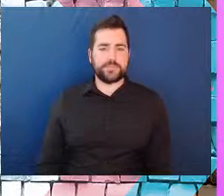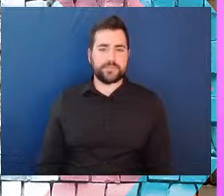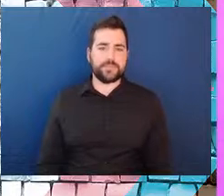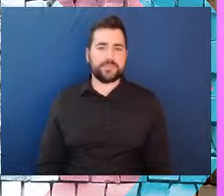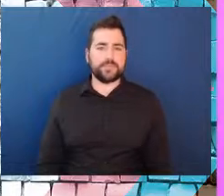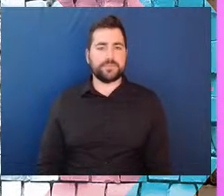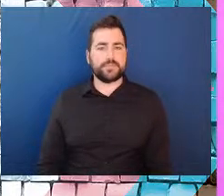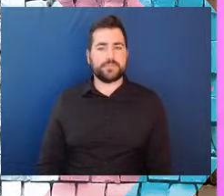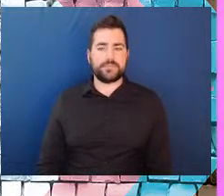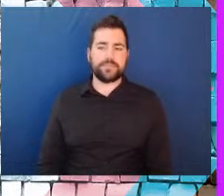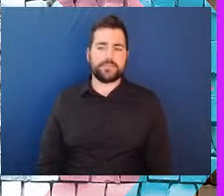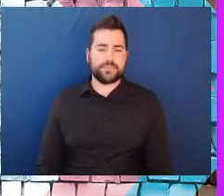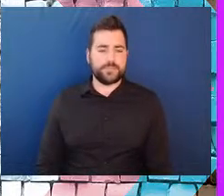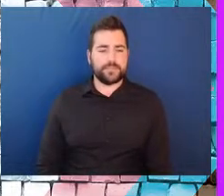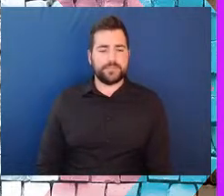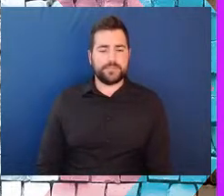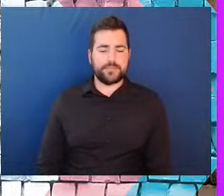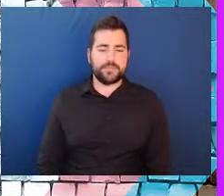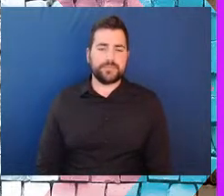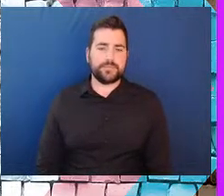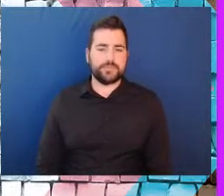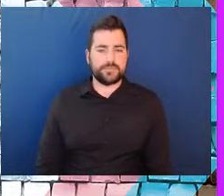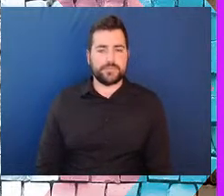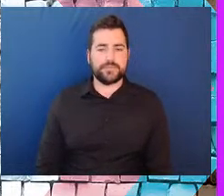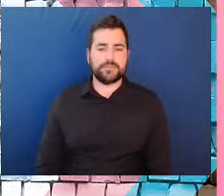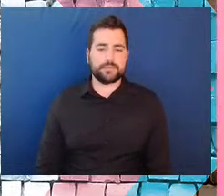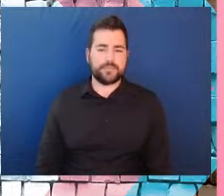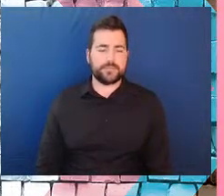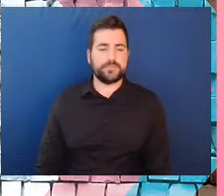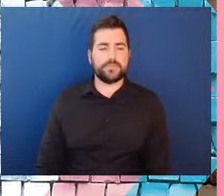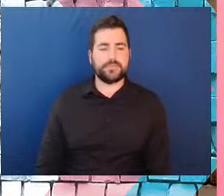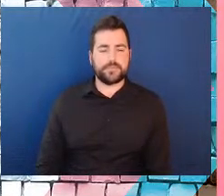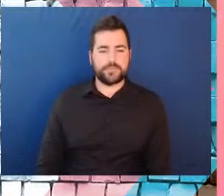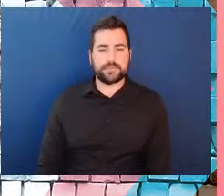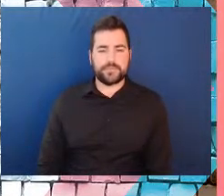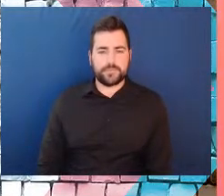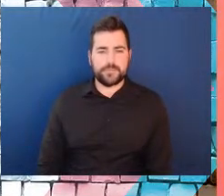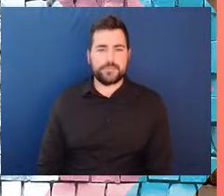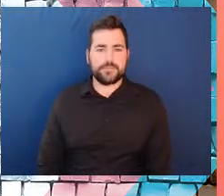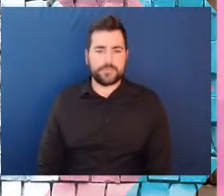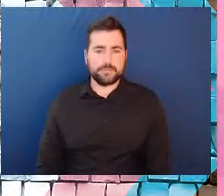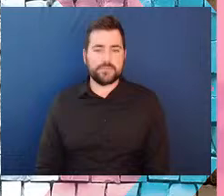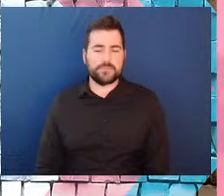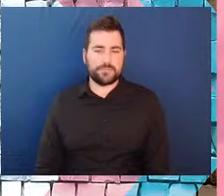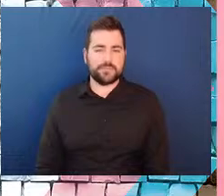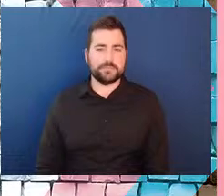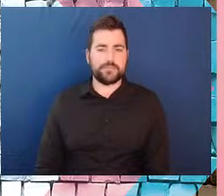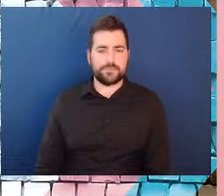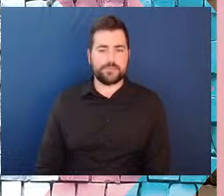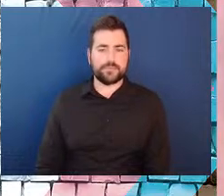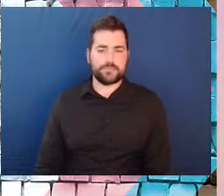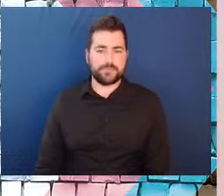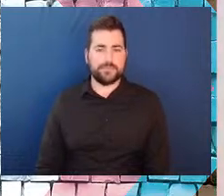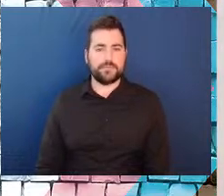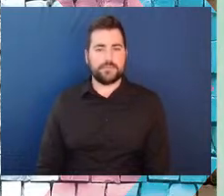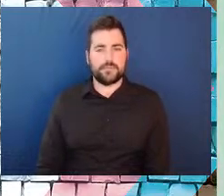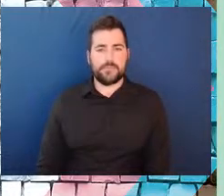The problem I don't give up, she's so digital. Wow, oh, oh, oh, oh, oh, oh, oh, oh,